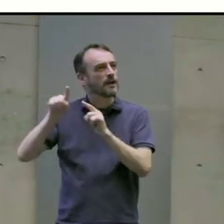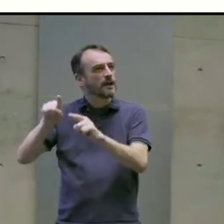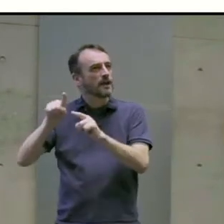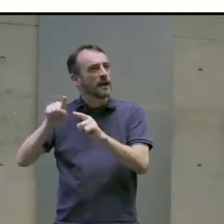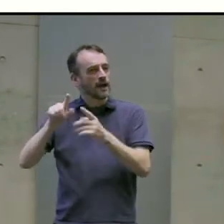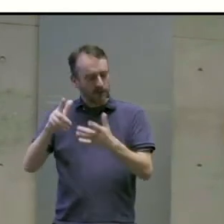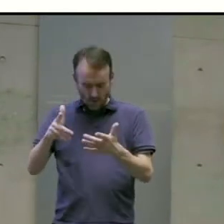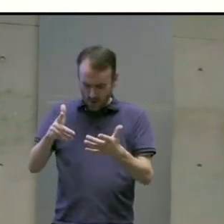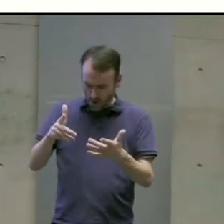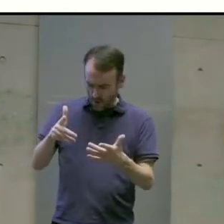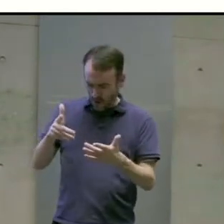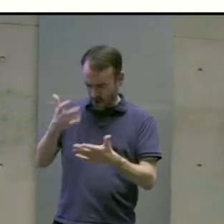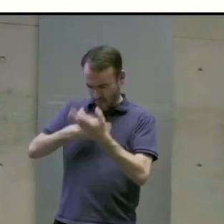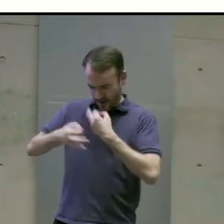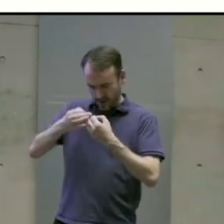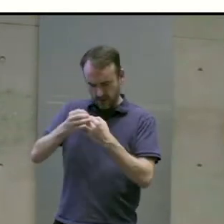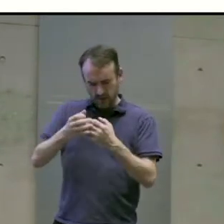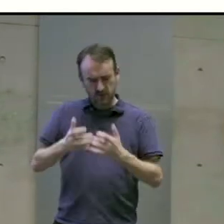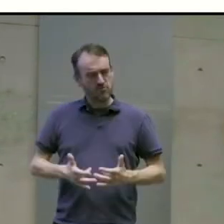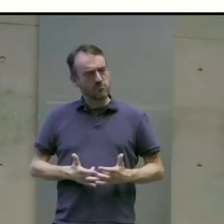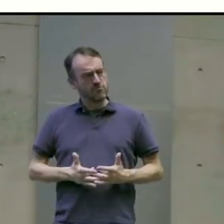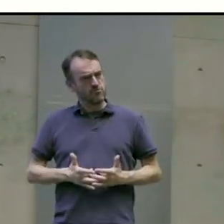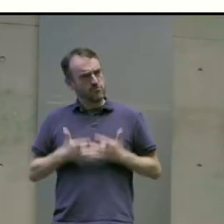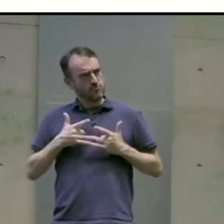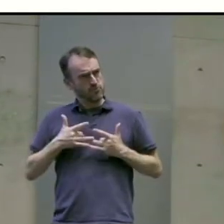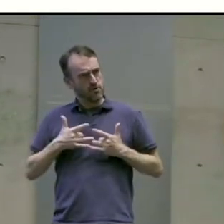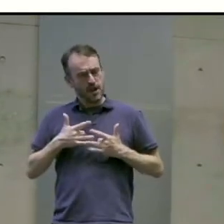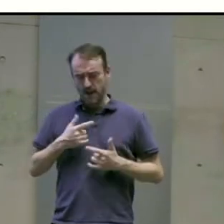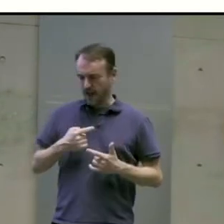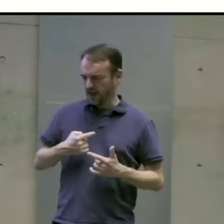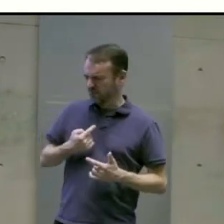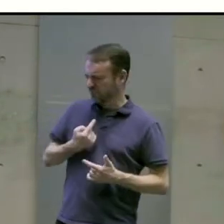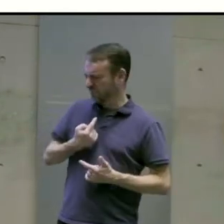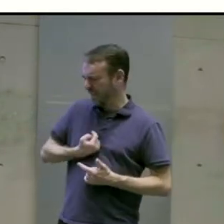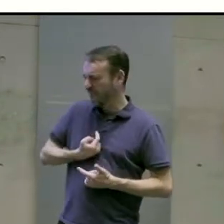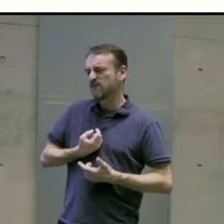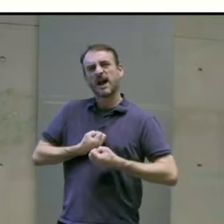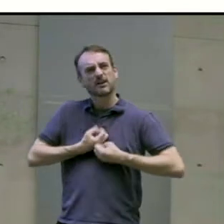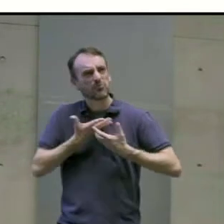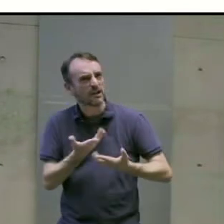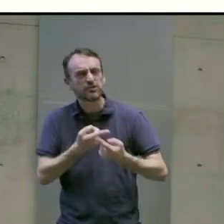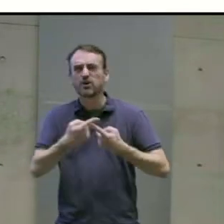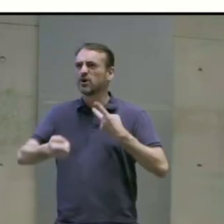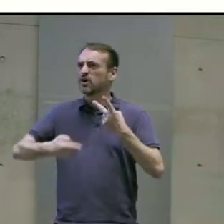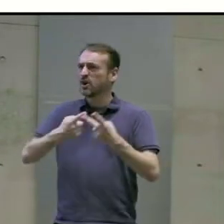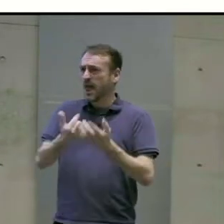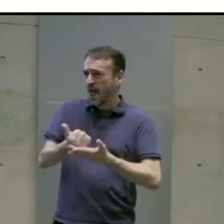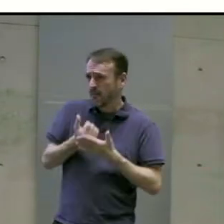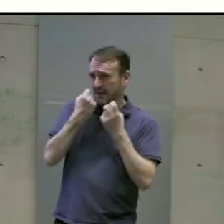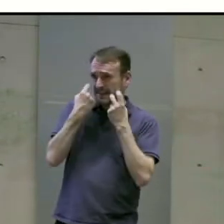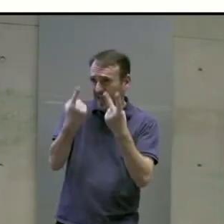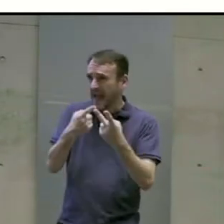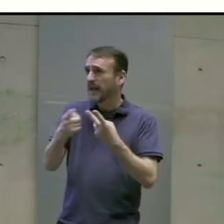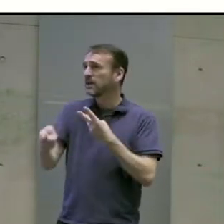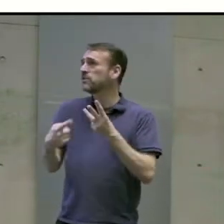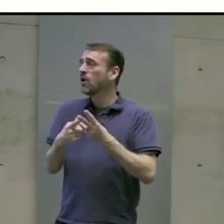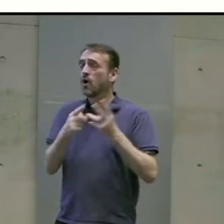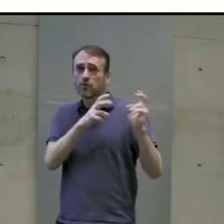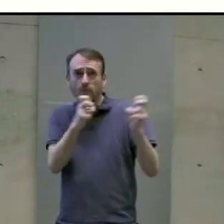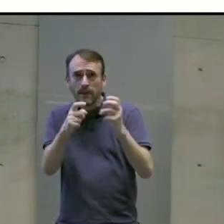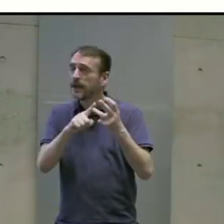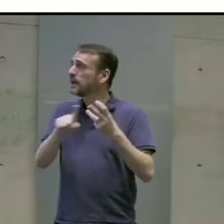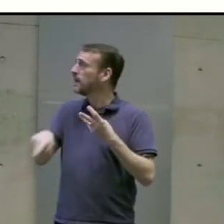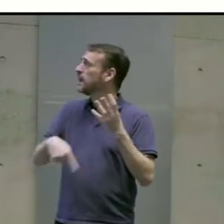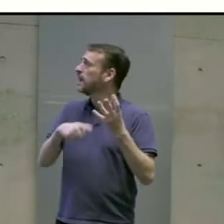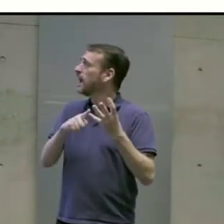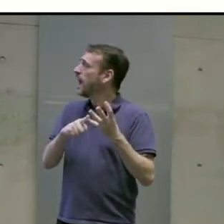does. Self-expression makes you feel understood. Topics make you feel smart. Strategy, wise, because it's more long-term.